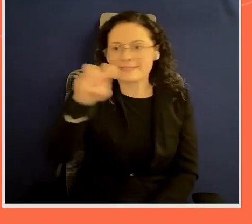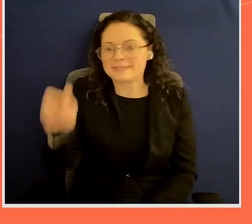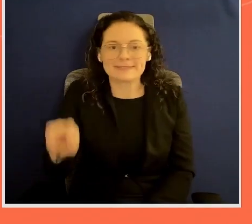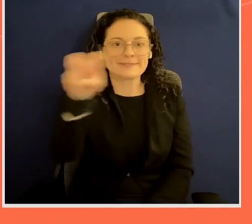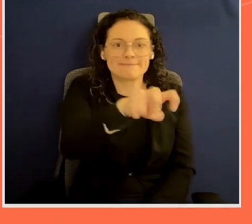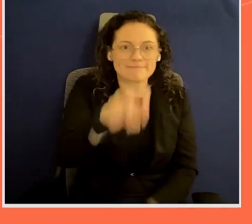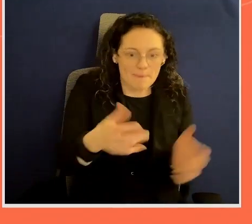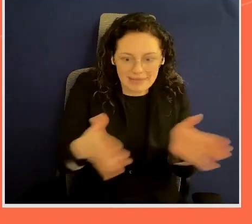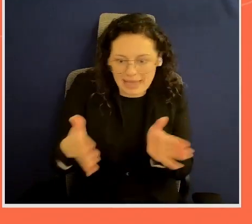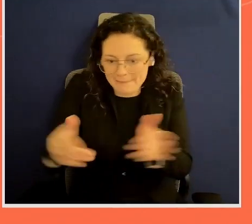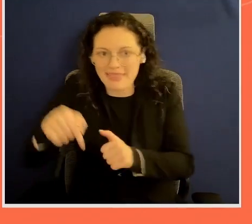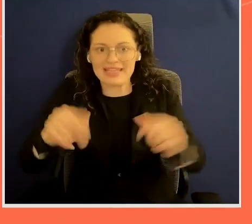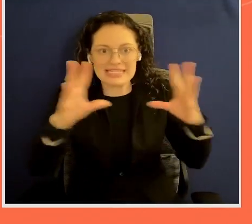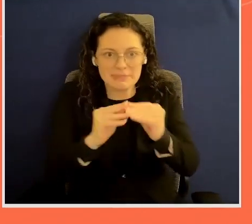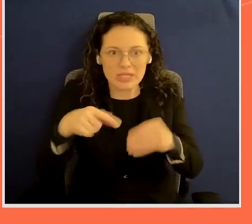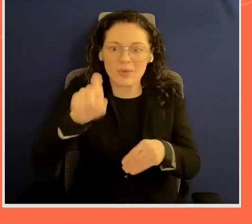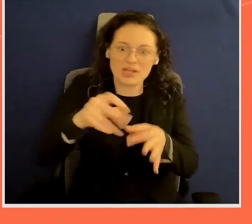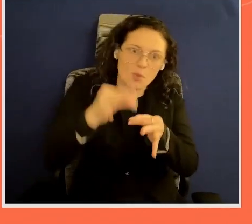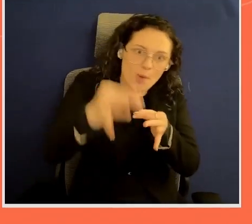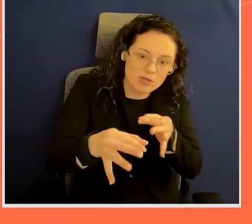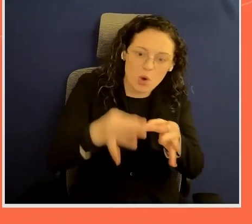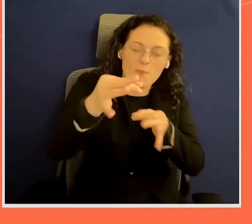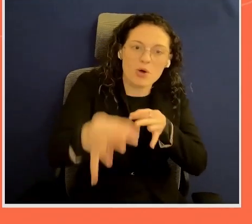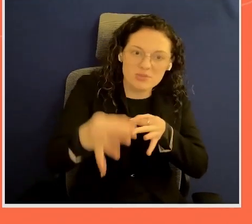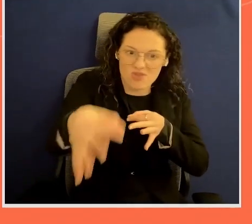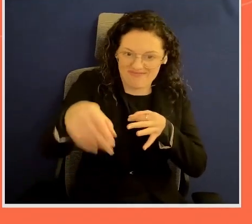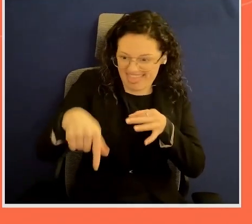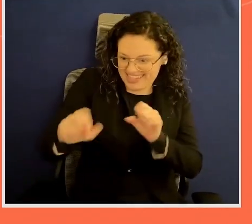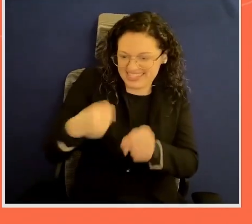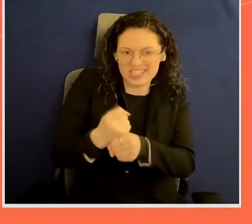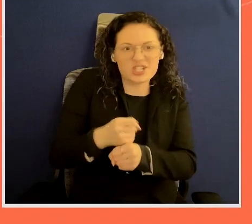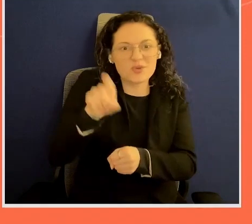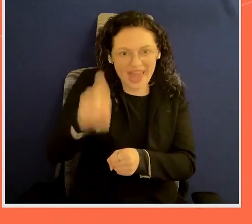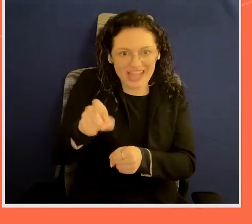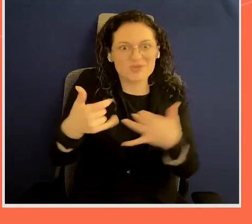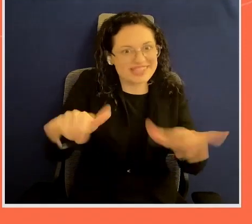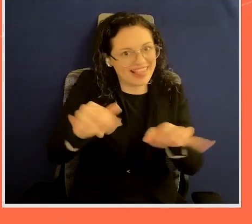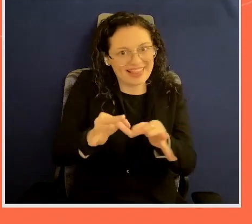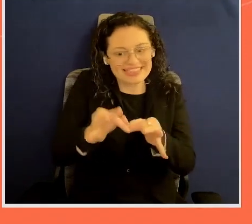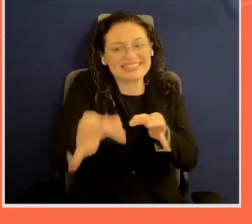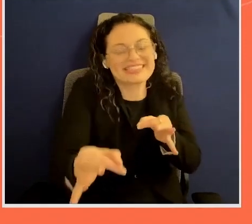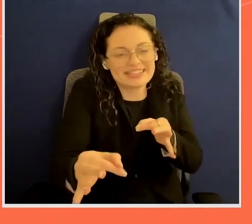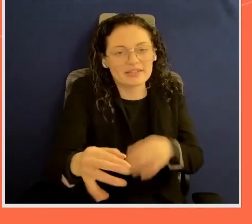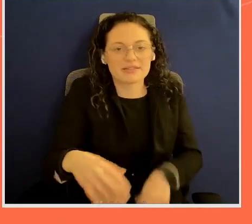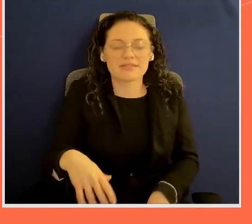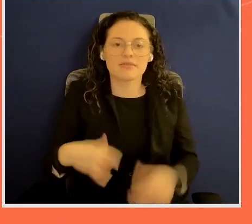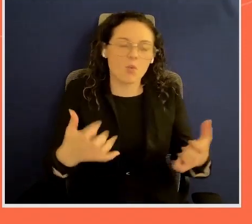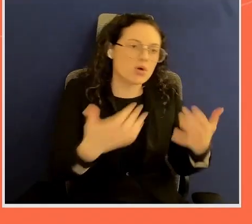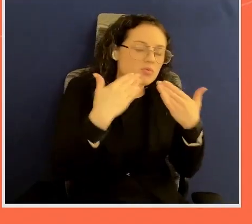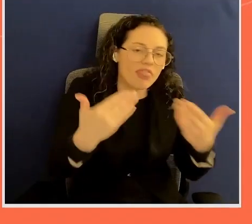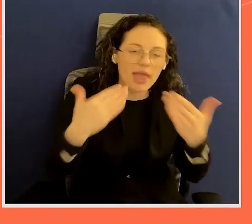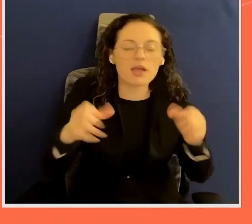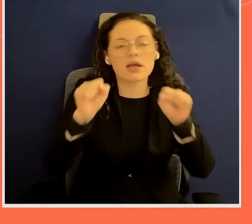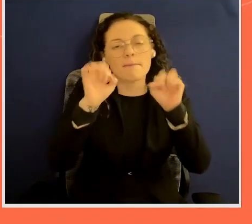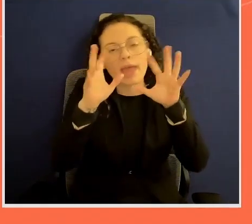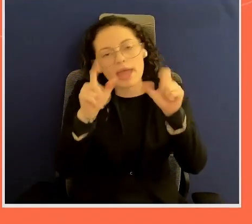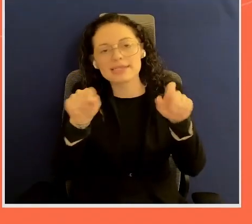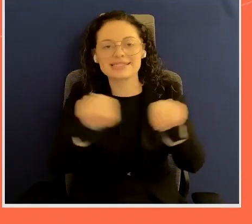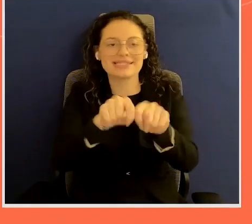that we take radical action to protect it. Albert Einstein once